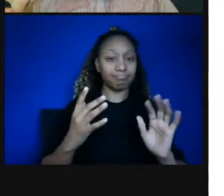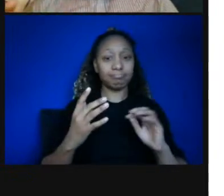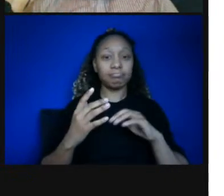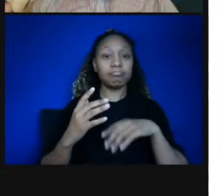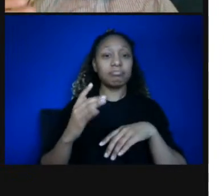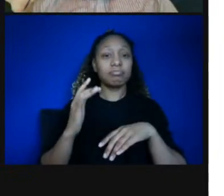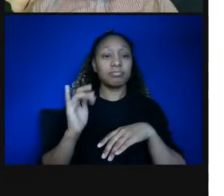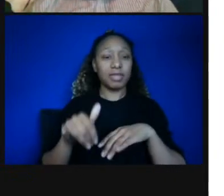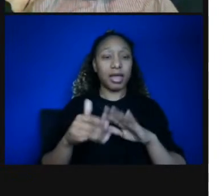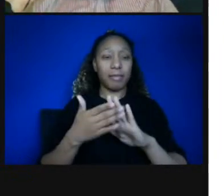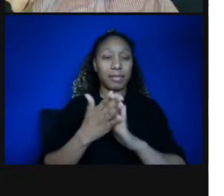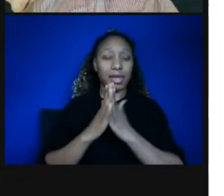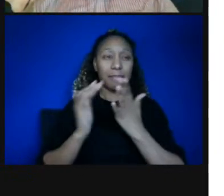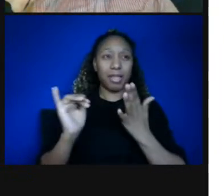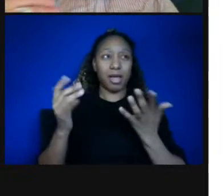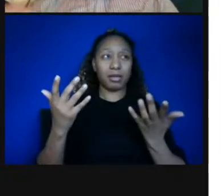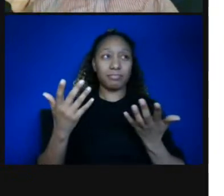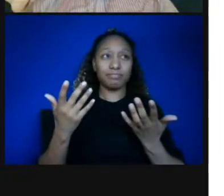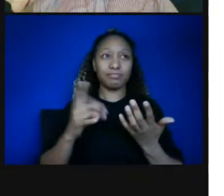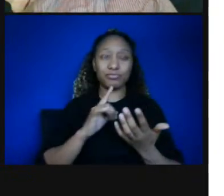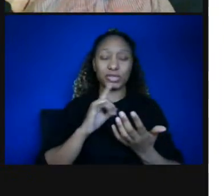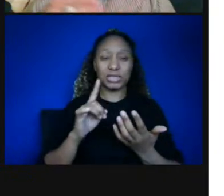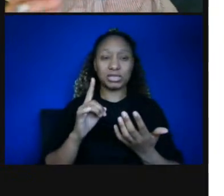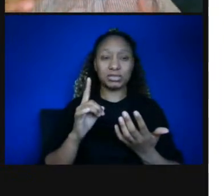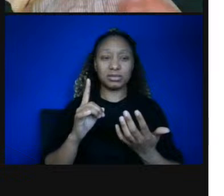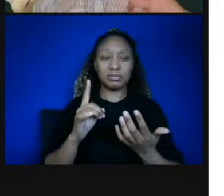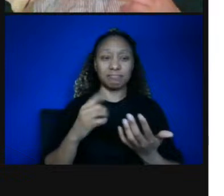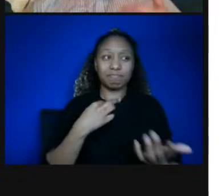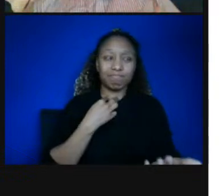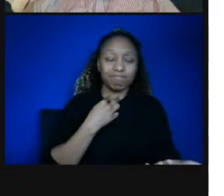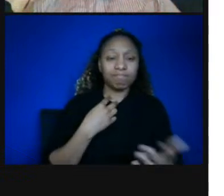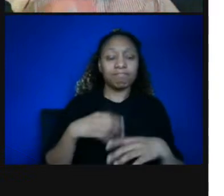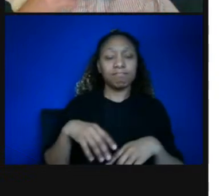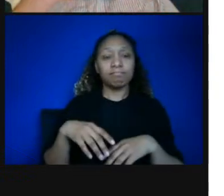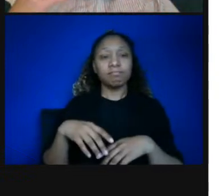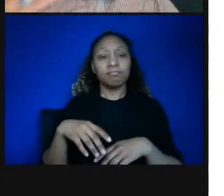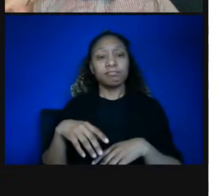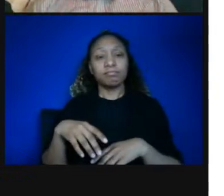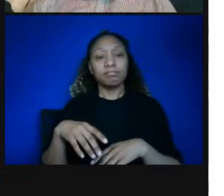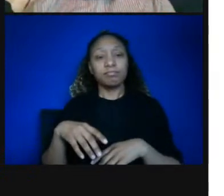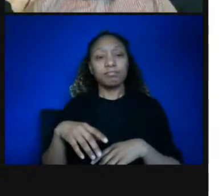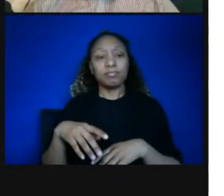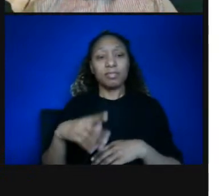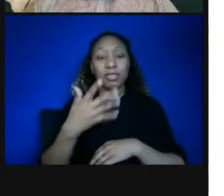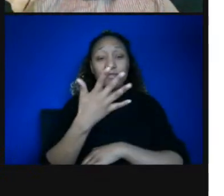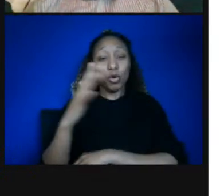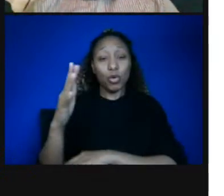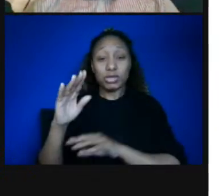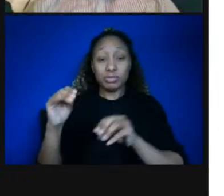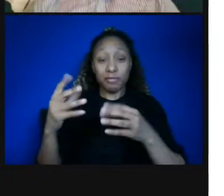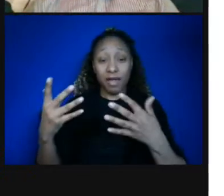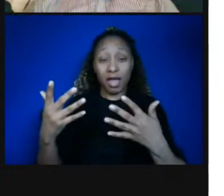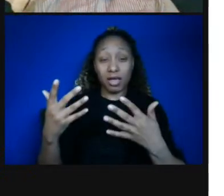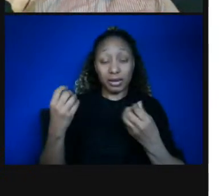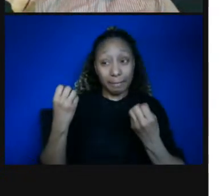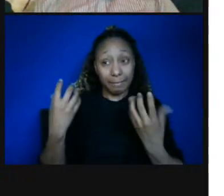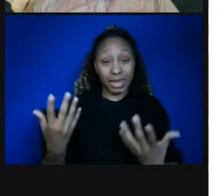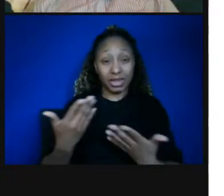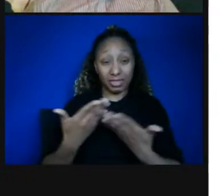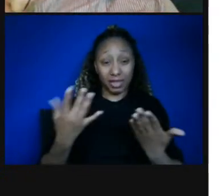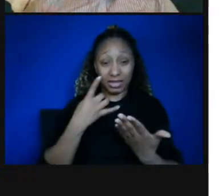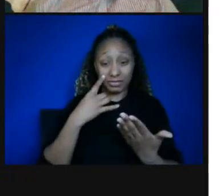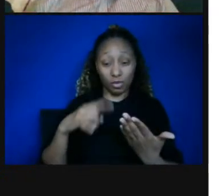an ecological desert. The forest provided all these different things. It provided habitat for all these things.